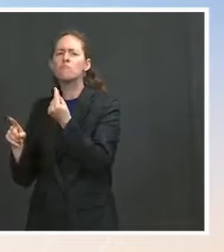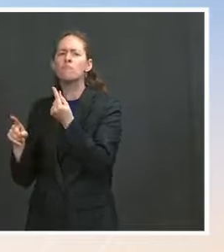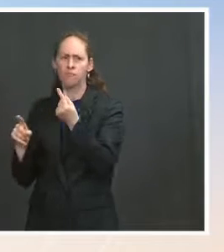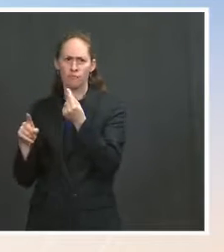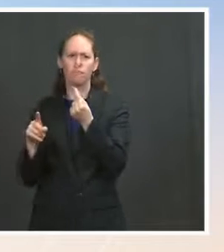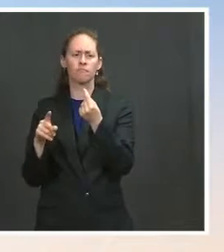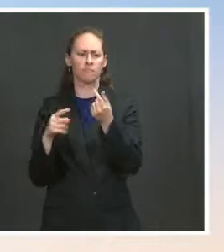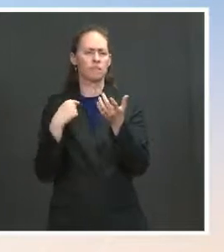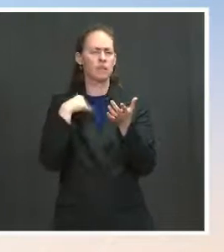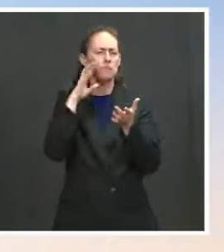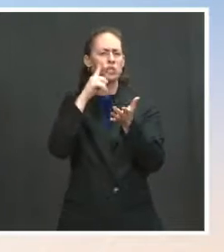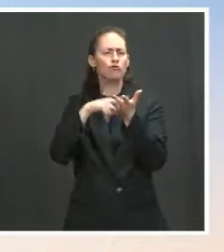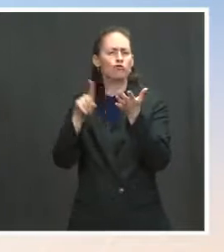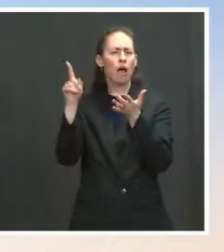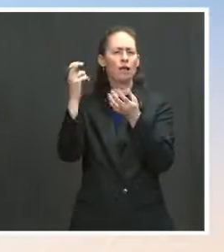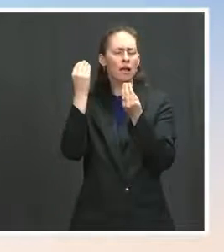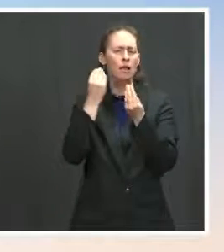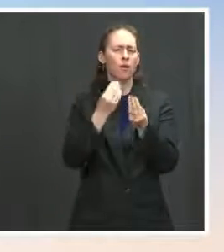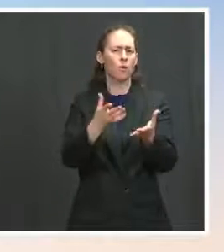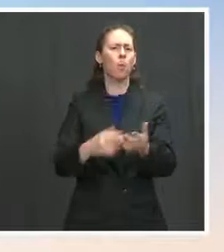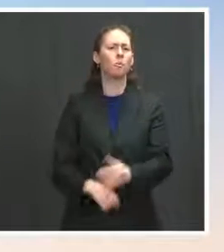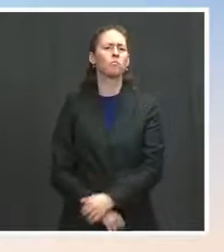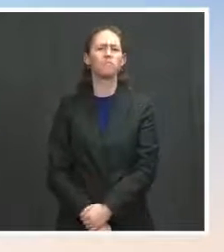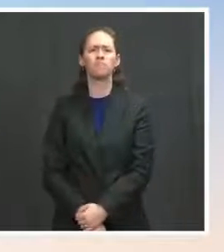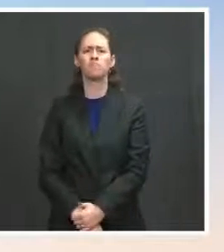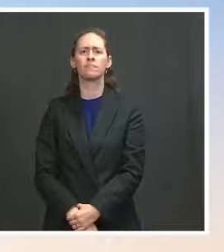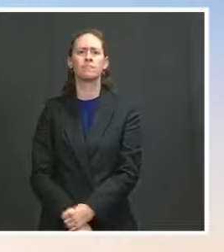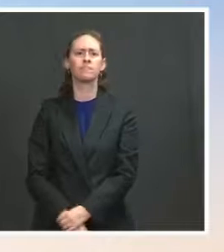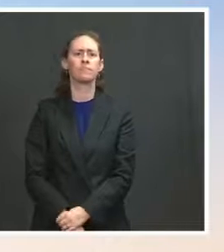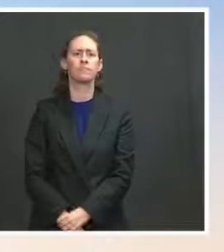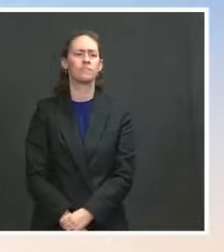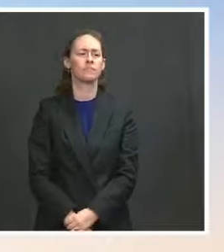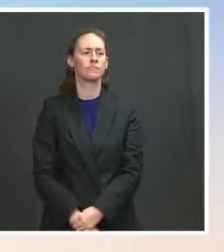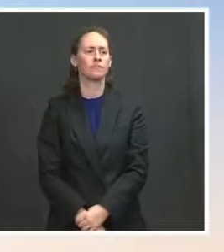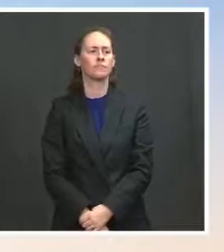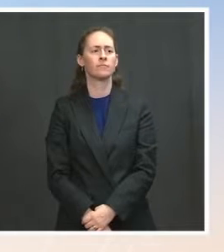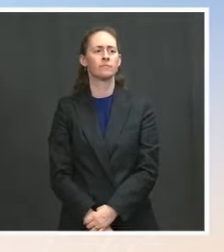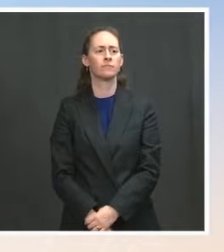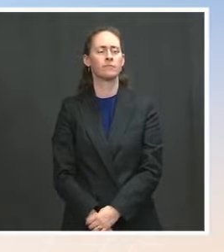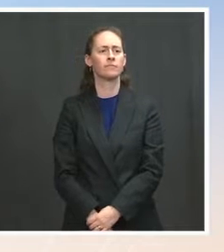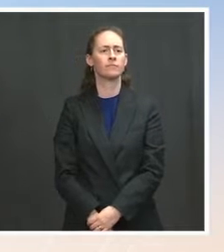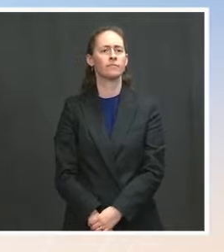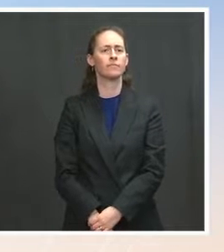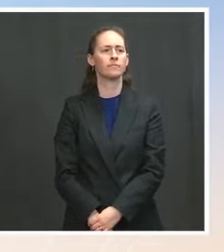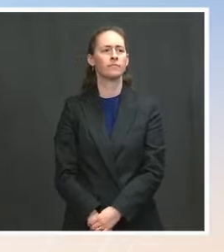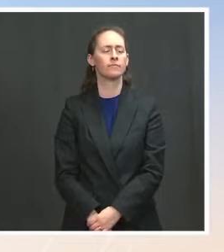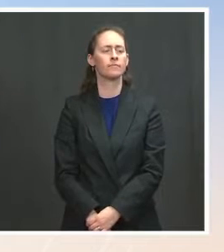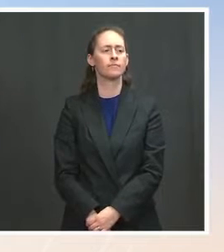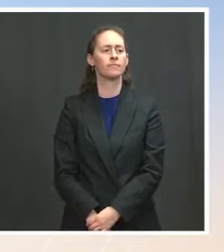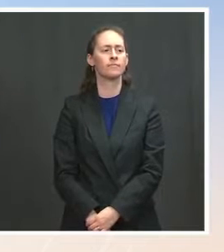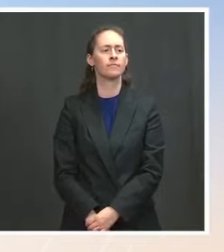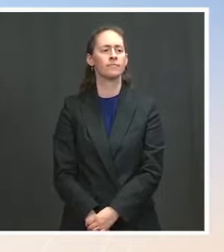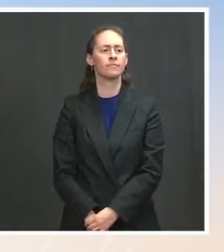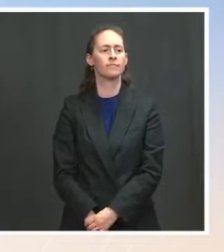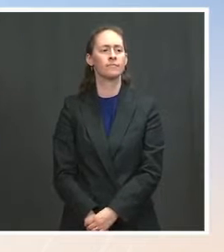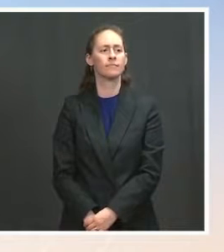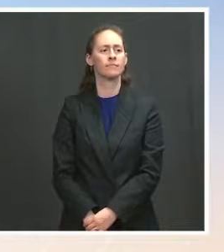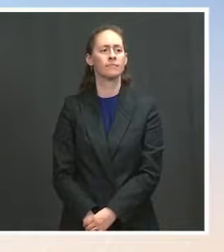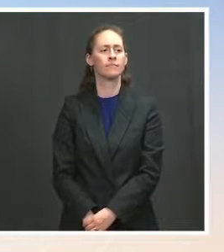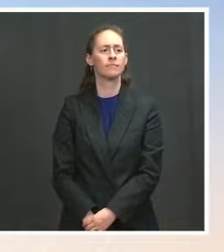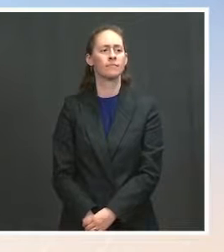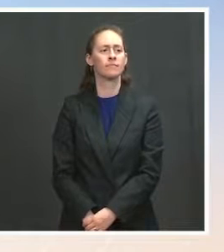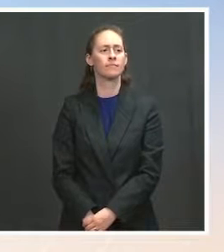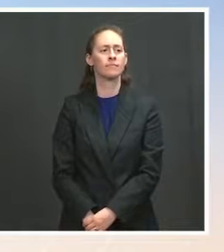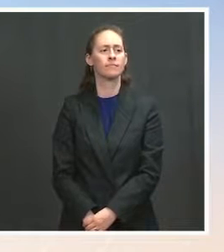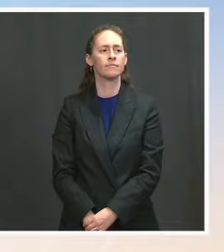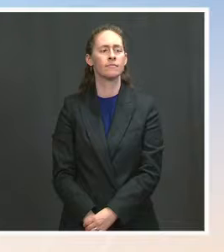check with our team and see if we have any update. Go ahead, Mark. Thank you, Jim. In terms of the voting, the ballot bills